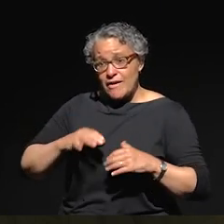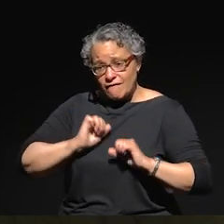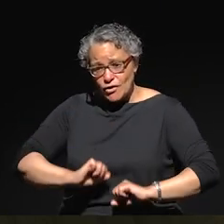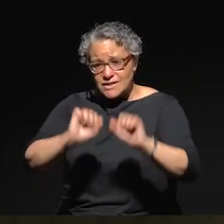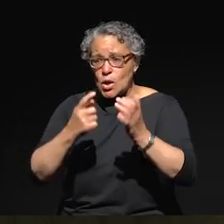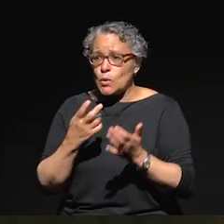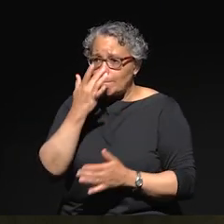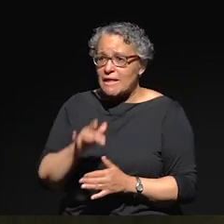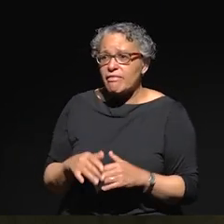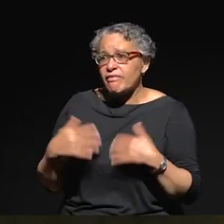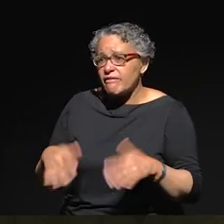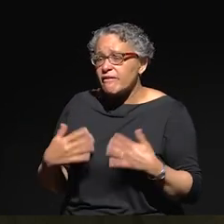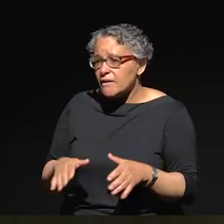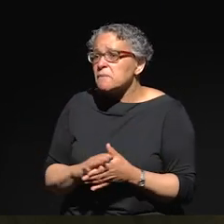also